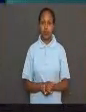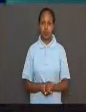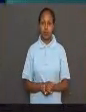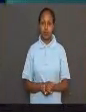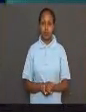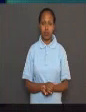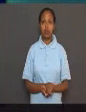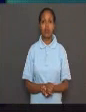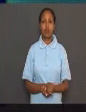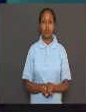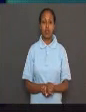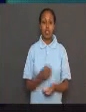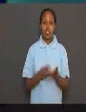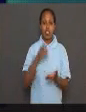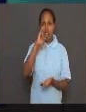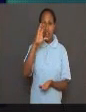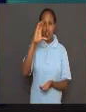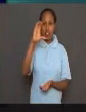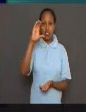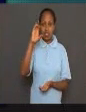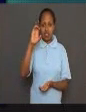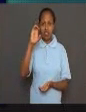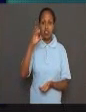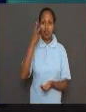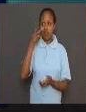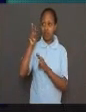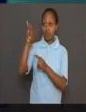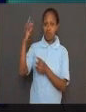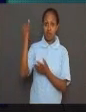An iceberg, for example,